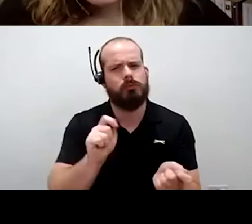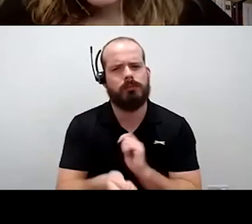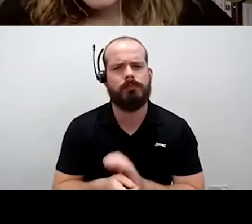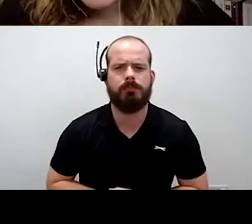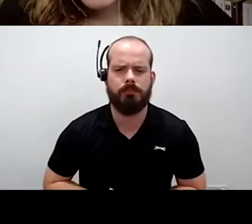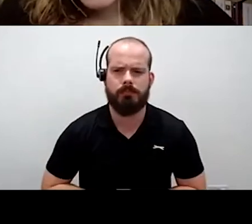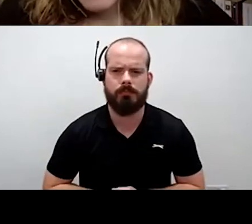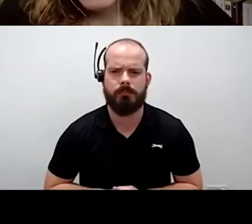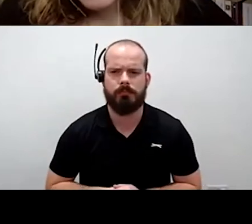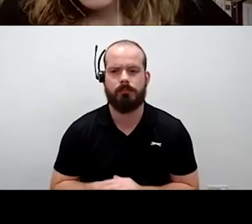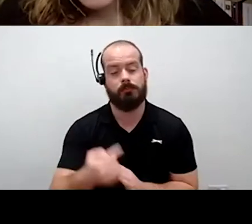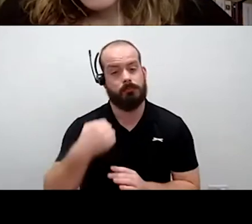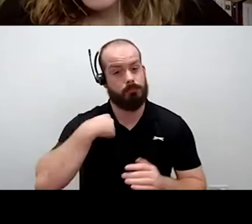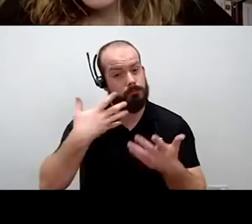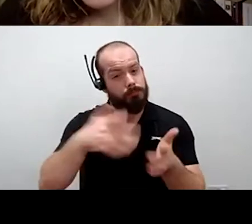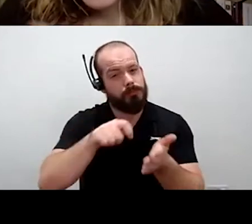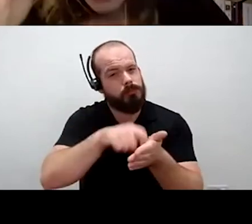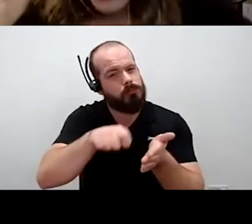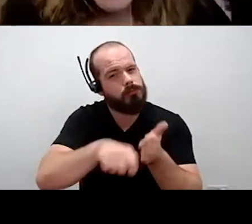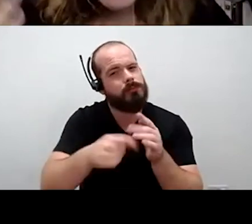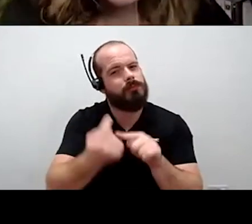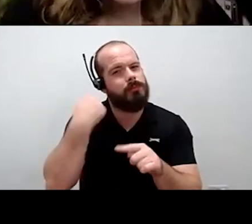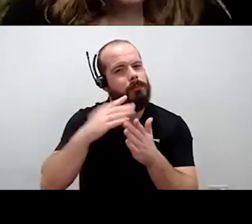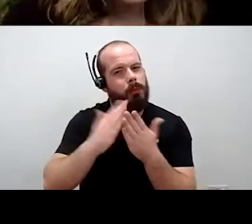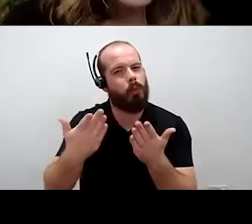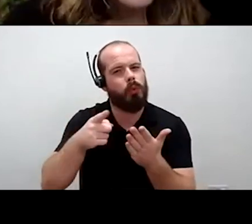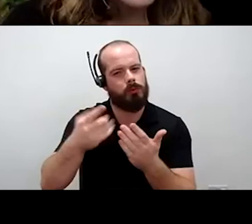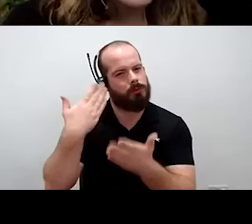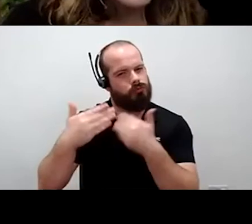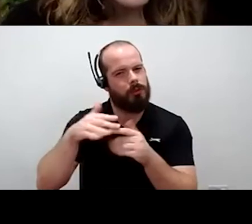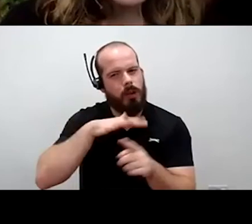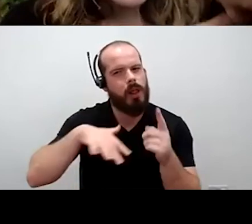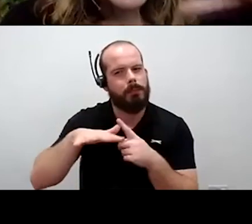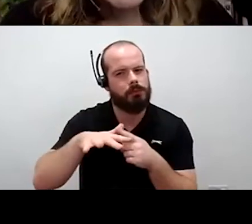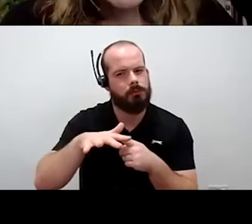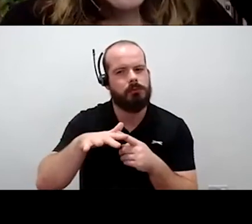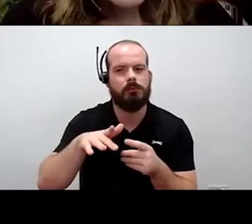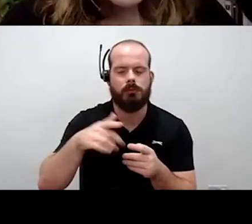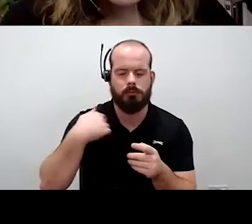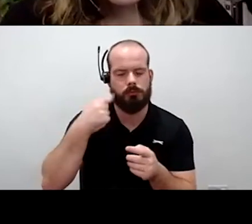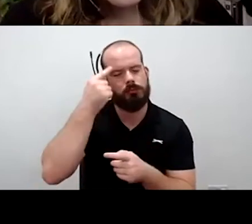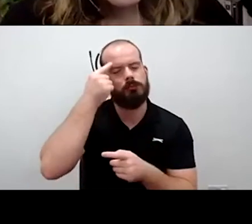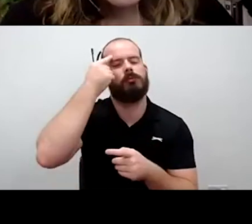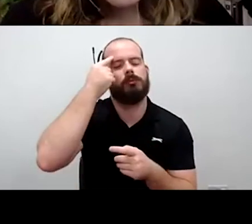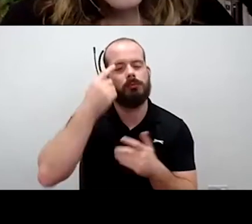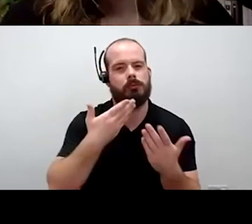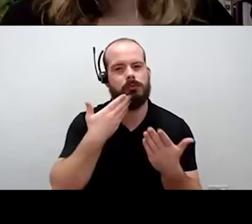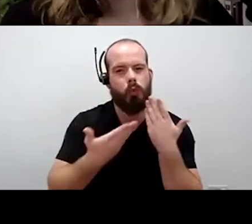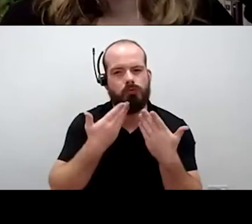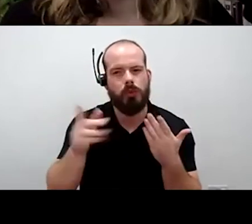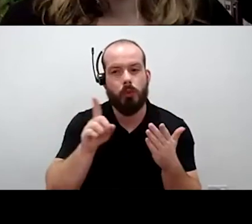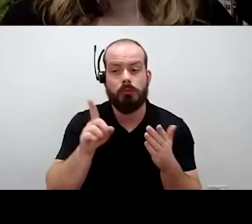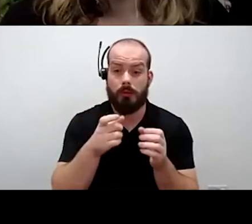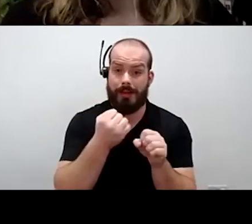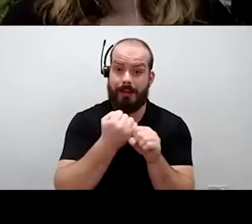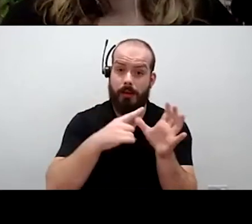book on the history of the climate crisis, and one of the things that really stuck in my head when I was researching it was this story about the origins of the gas